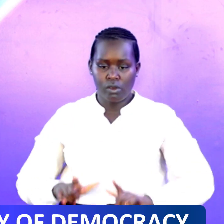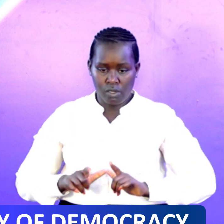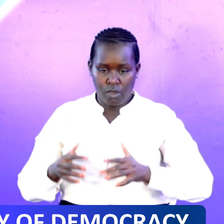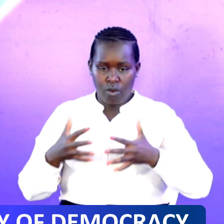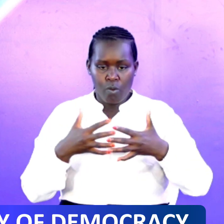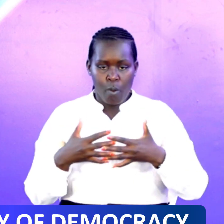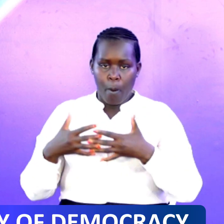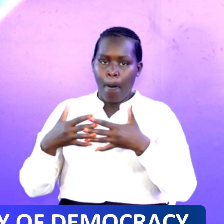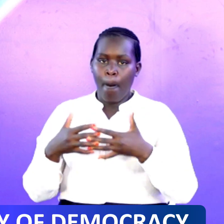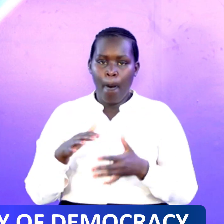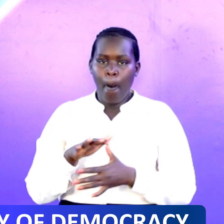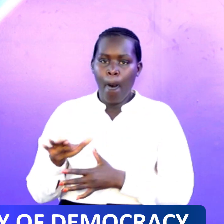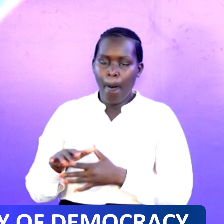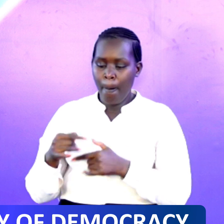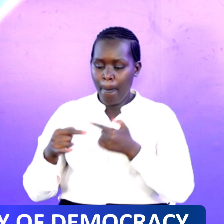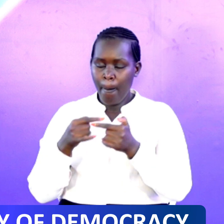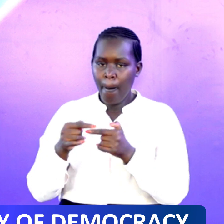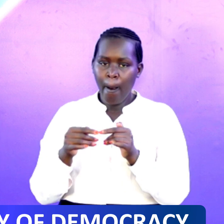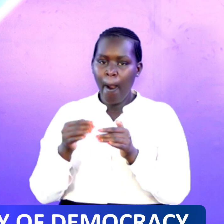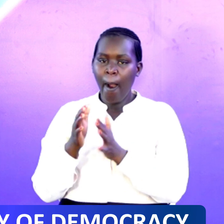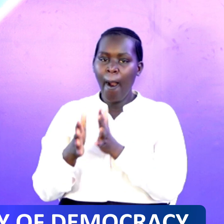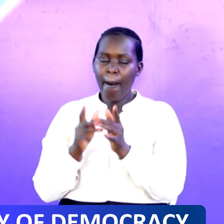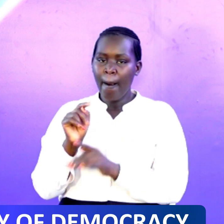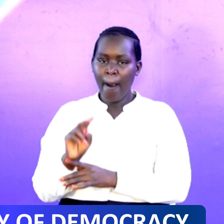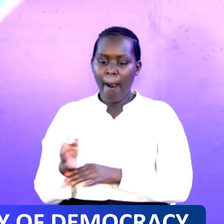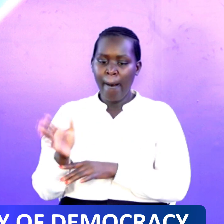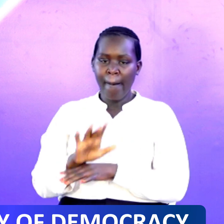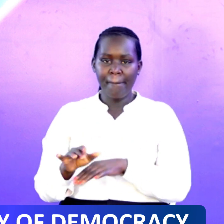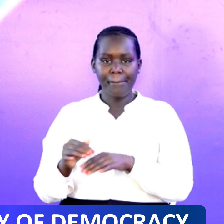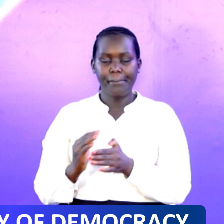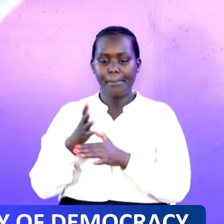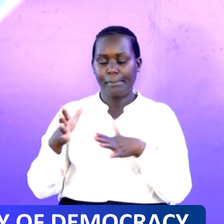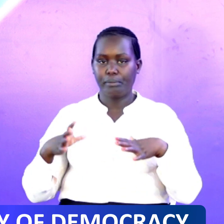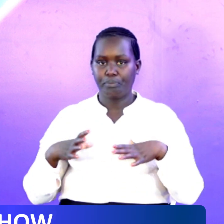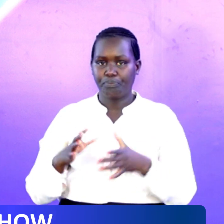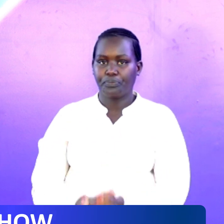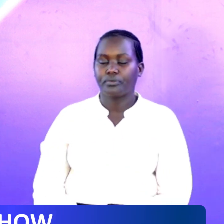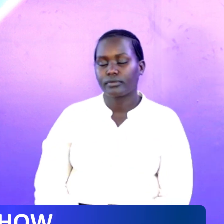democratic spaces? Keep it Science TV, and we're going to be back after the break.